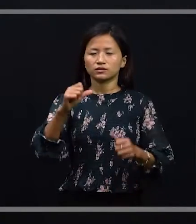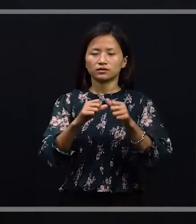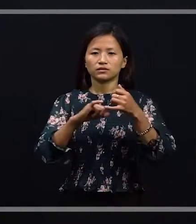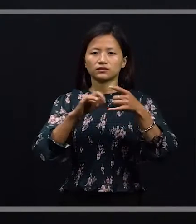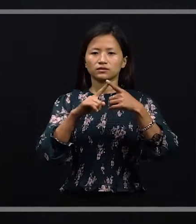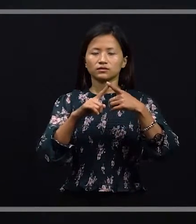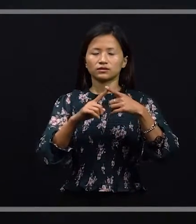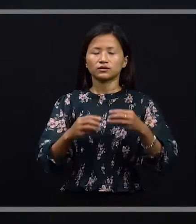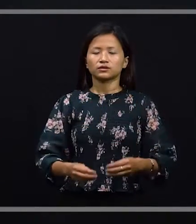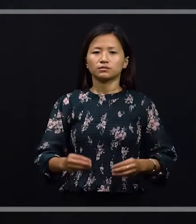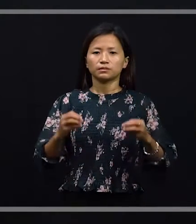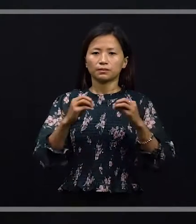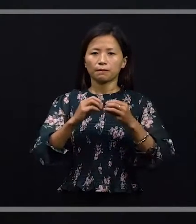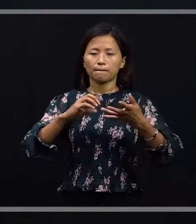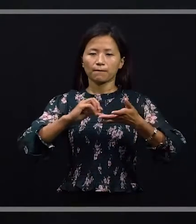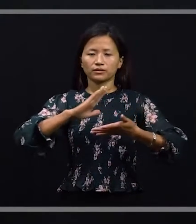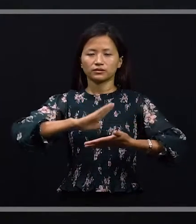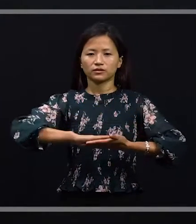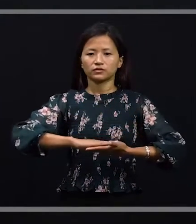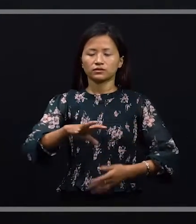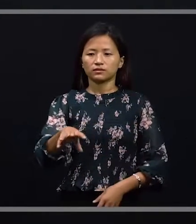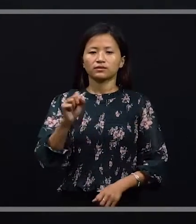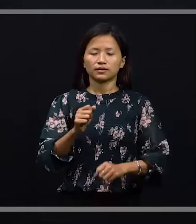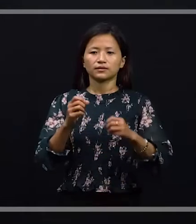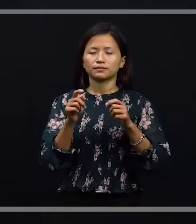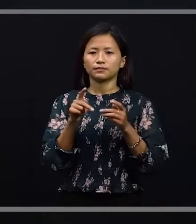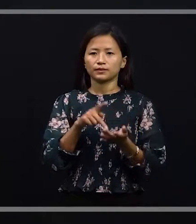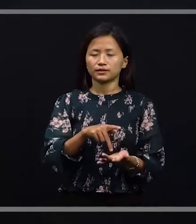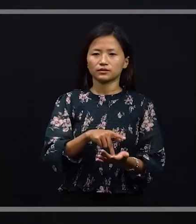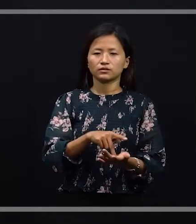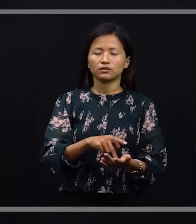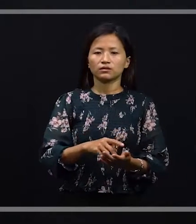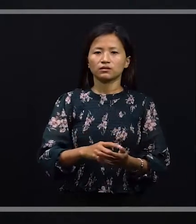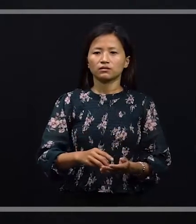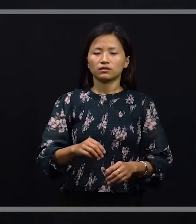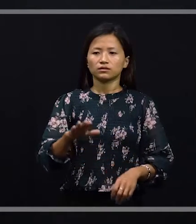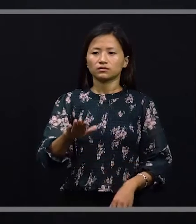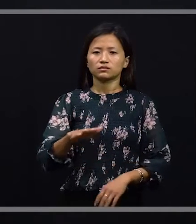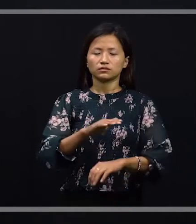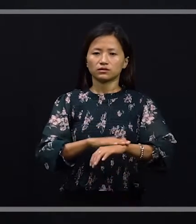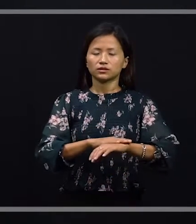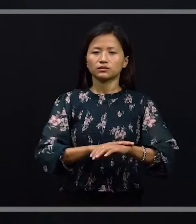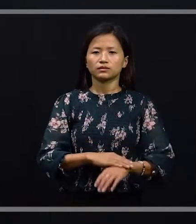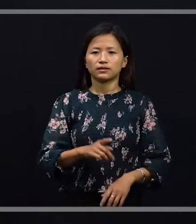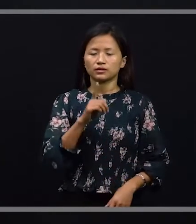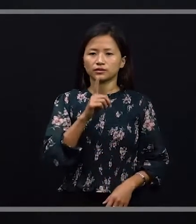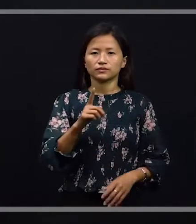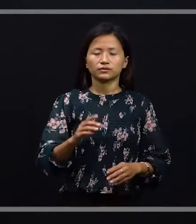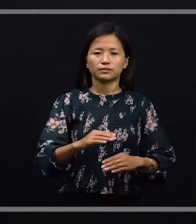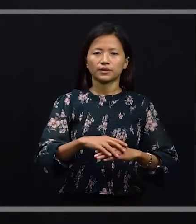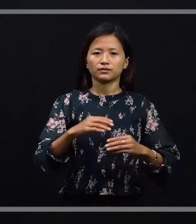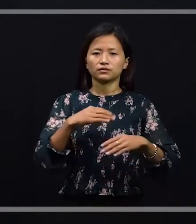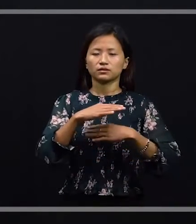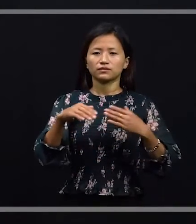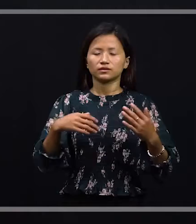miserable, and this caste system was based, or it was made in such a way that once a person is from a Brahmin